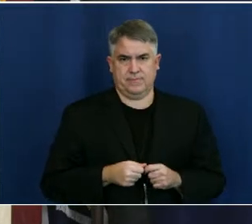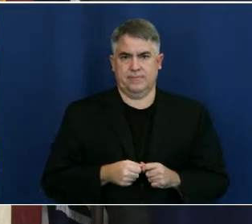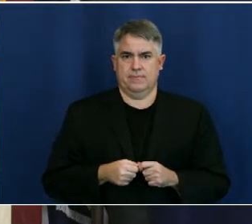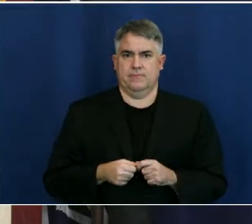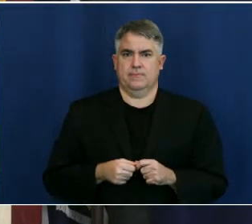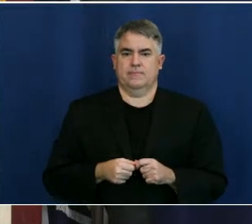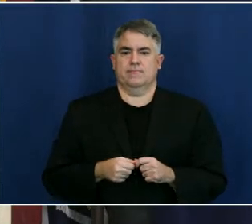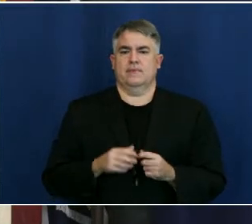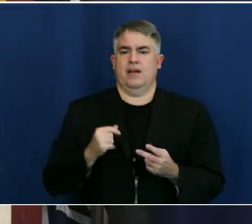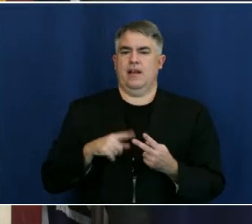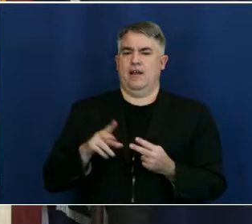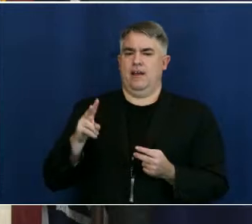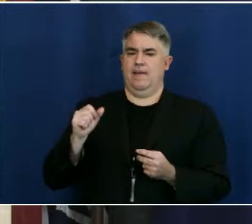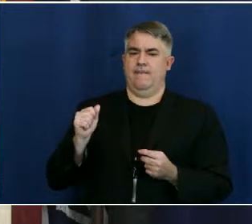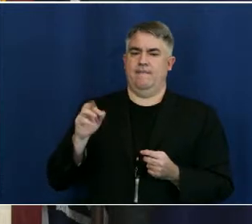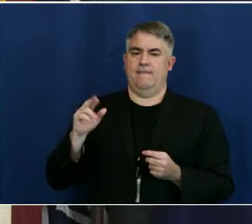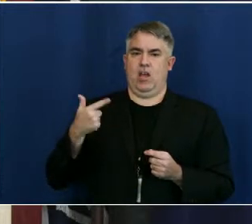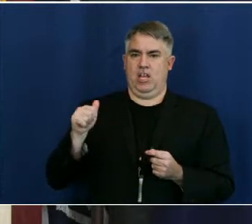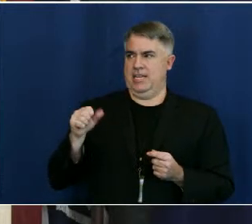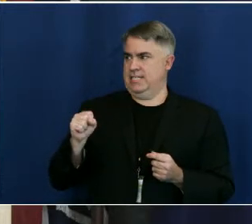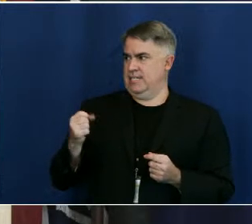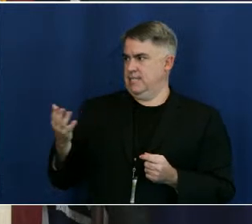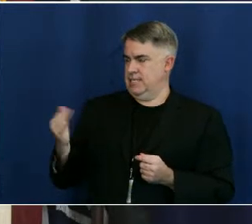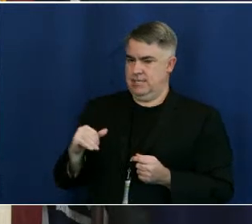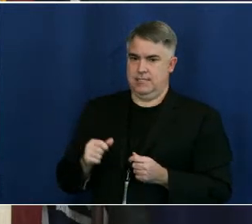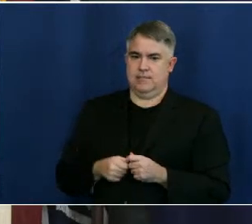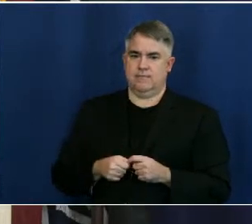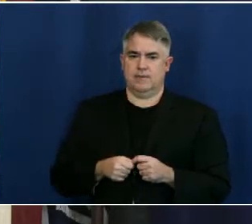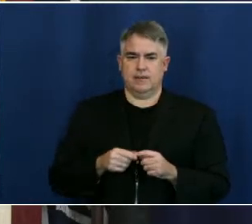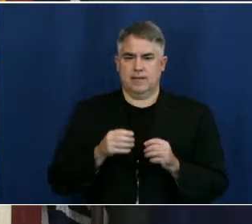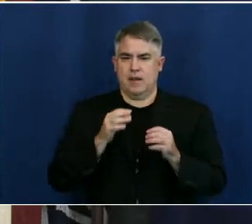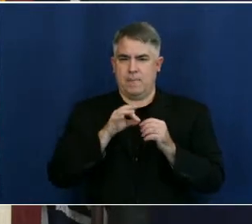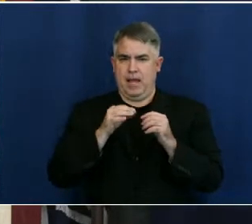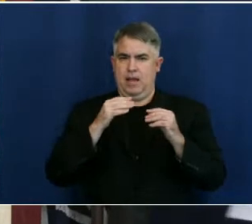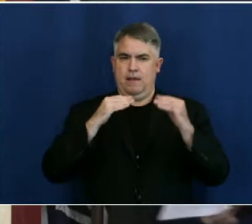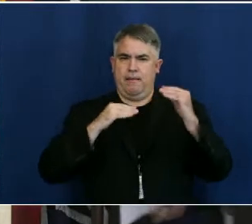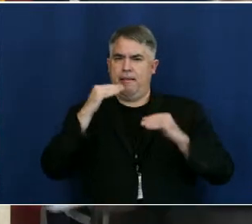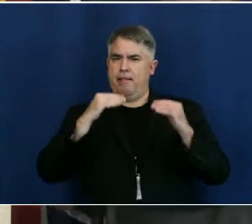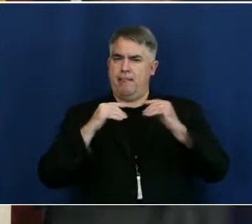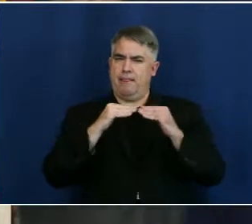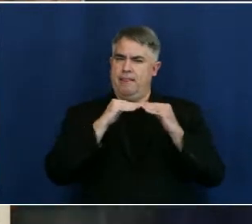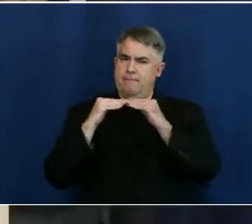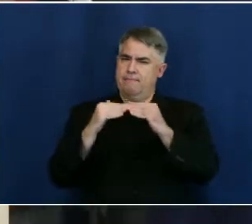Vargas address the importance of equity and some of the new things we're doing.